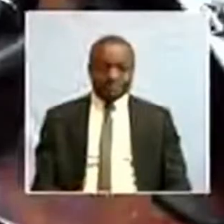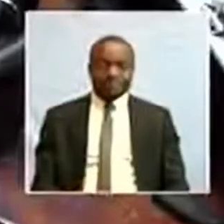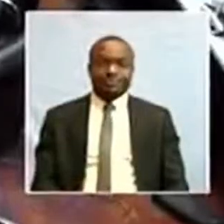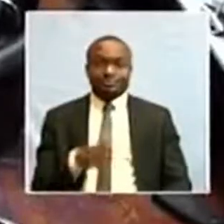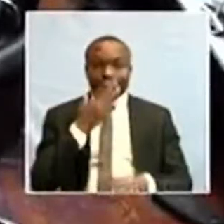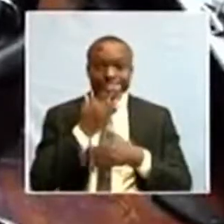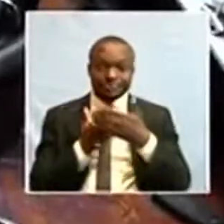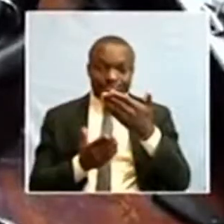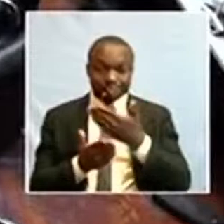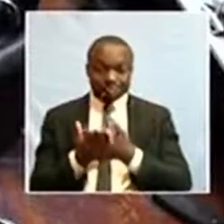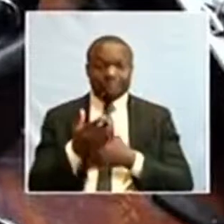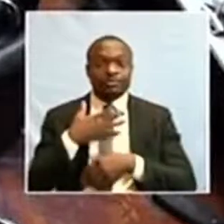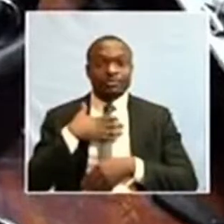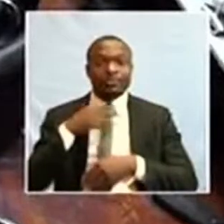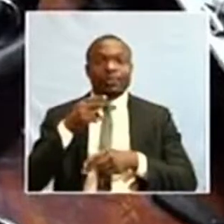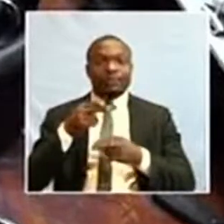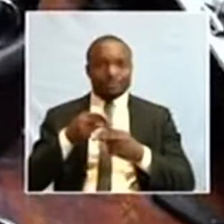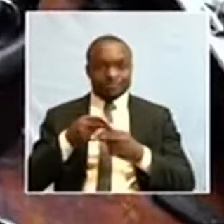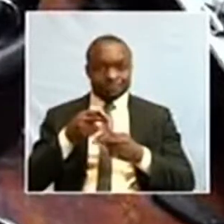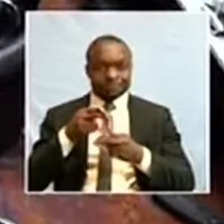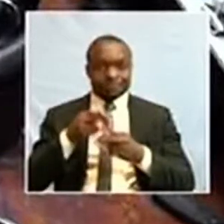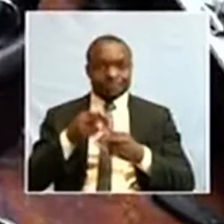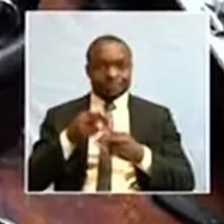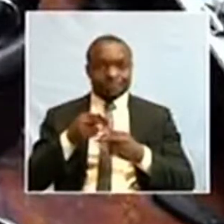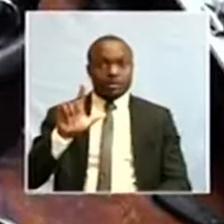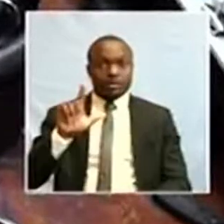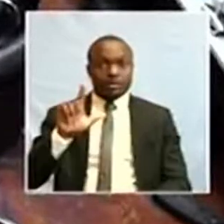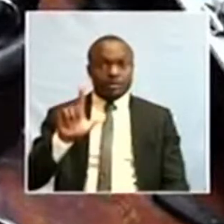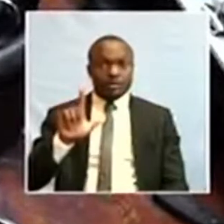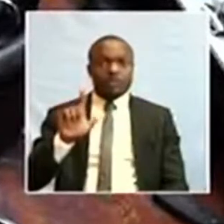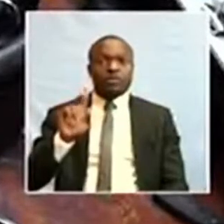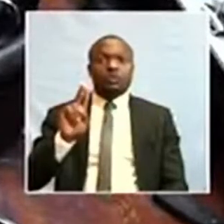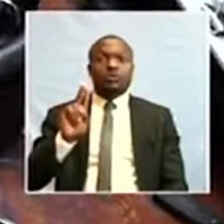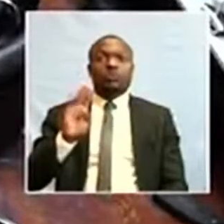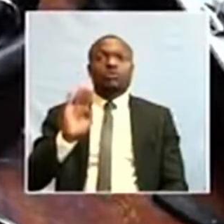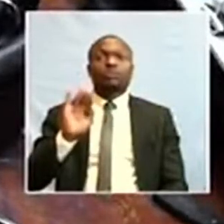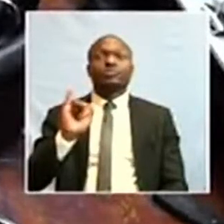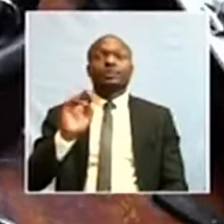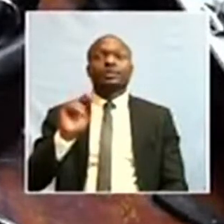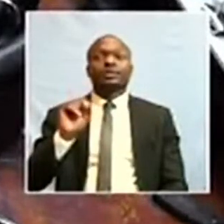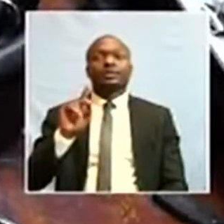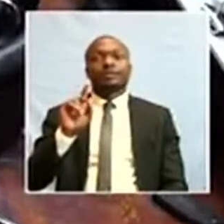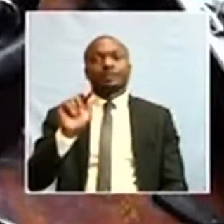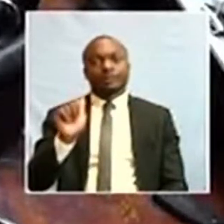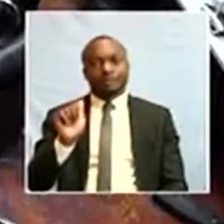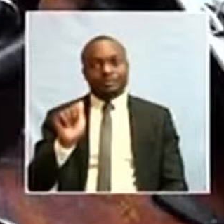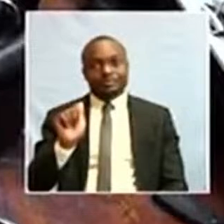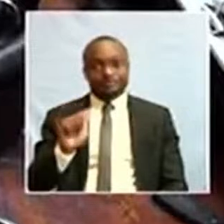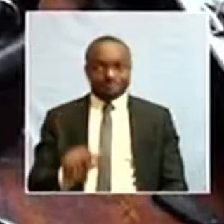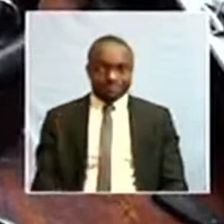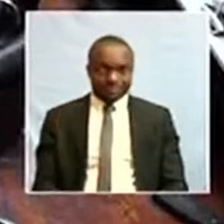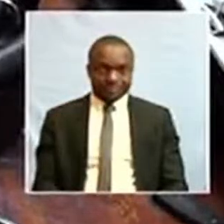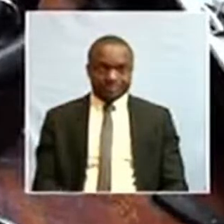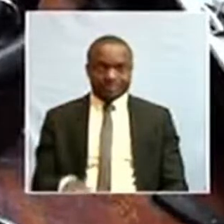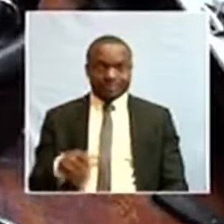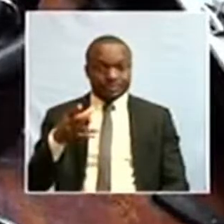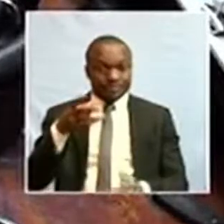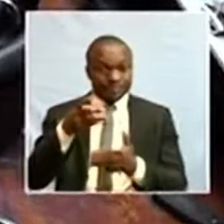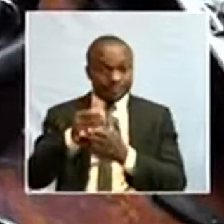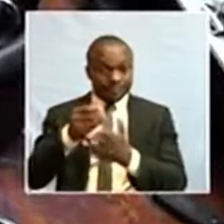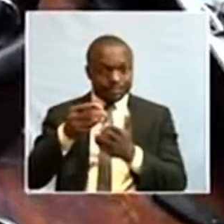Good morning. My name is Luinda Sinyani from the Planning and Research Department in the Office of the Auditor General. Accountant General.